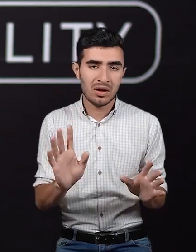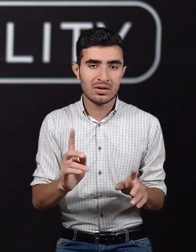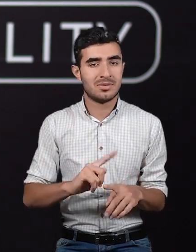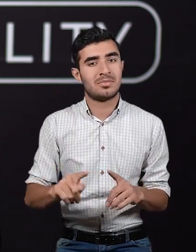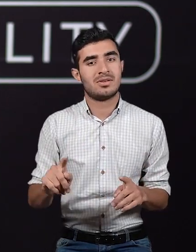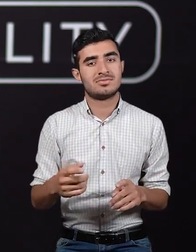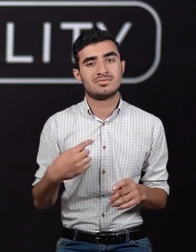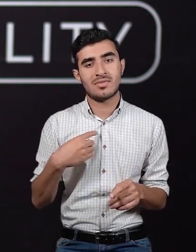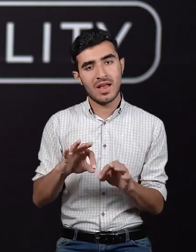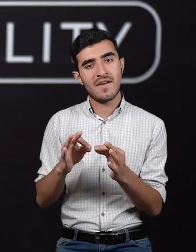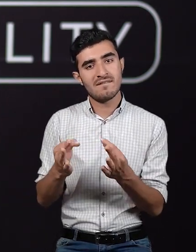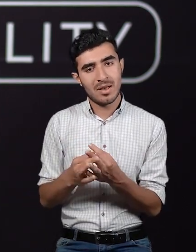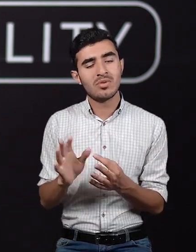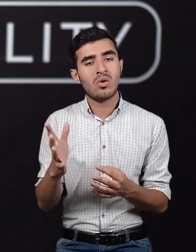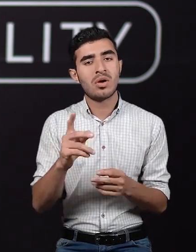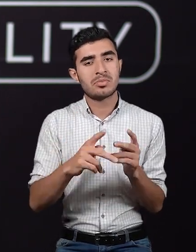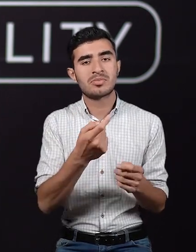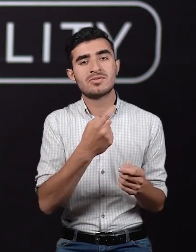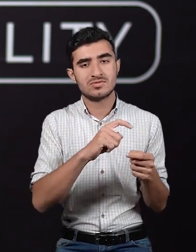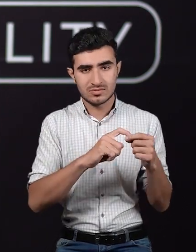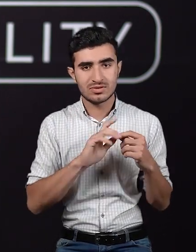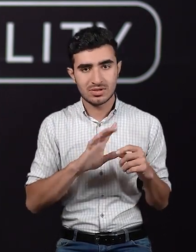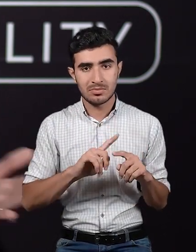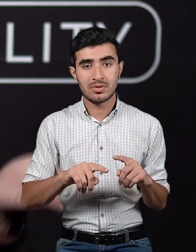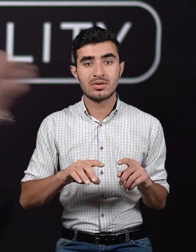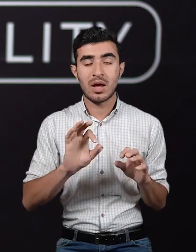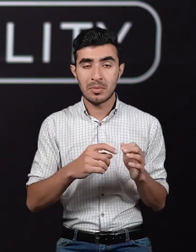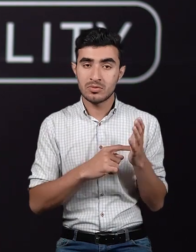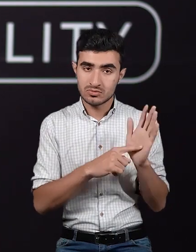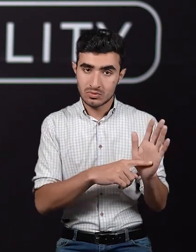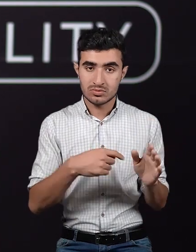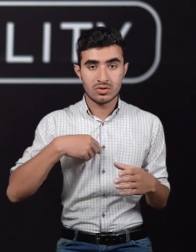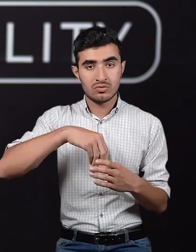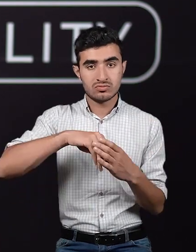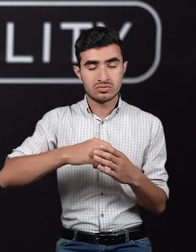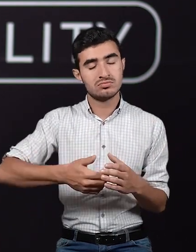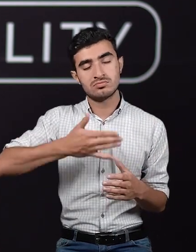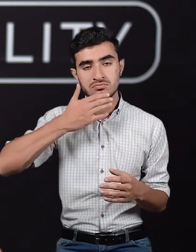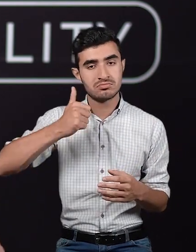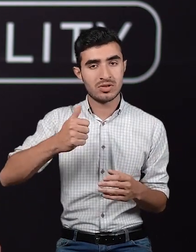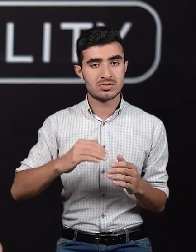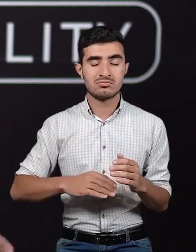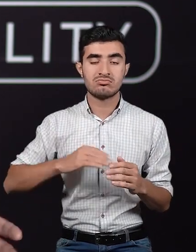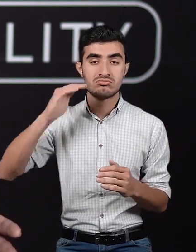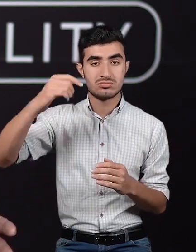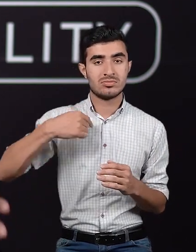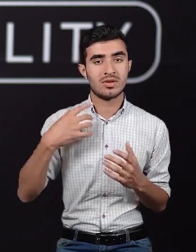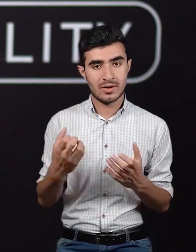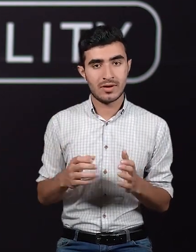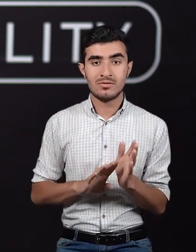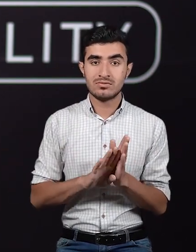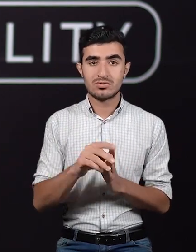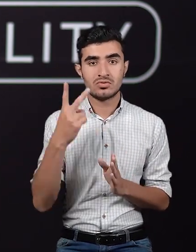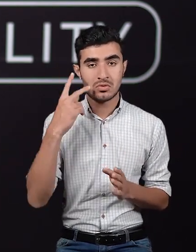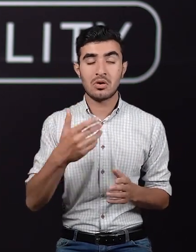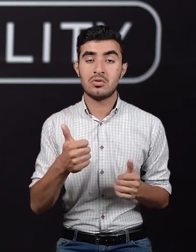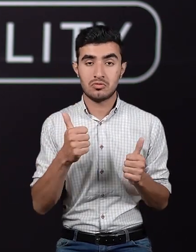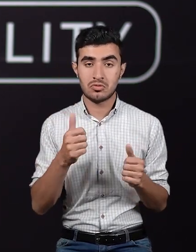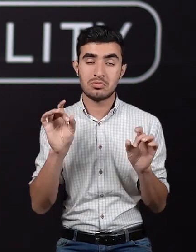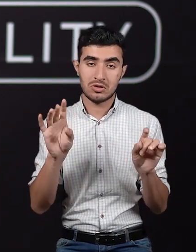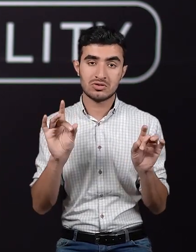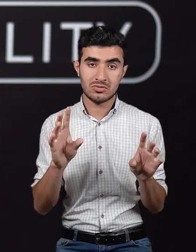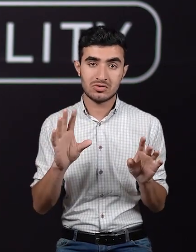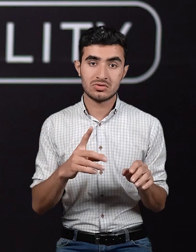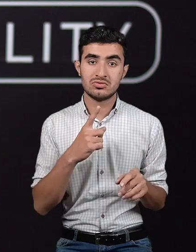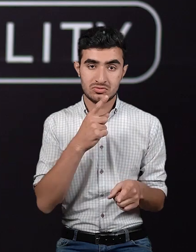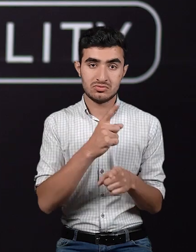Lekin meri apni family mein kuch logon ne is tarah mujhe bola. Lekin ab wohi log jab dekhte hain ki Allah ki madad se maine success achieve kiya hai, to